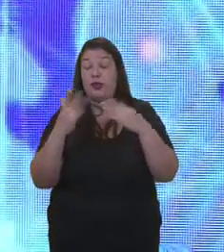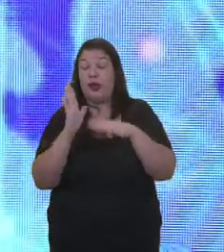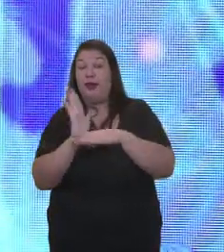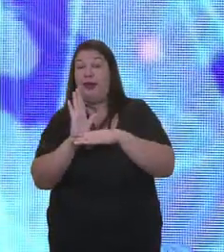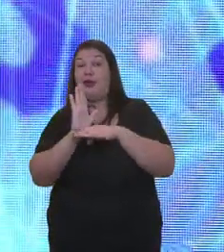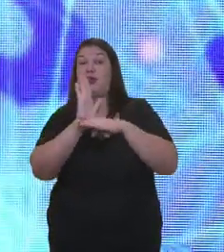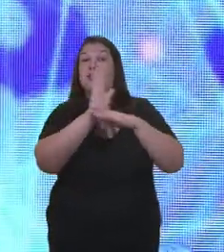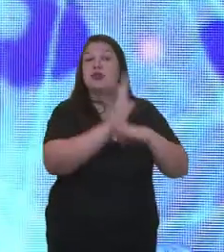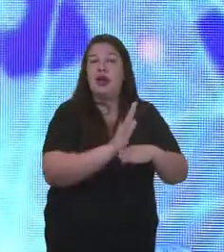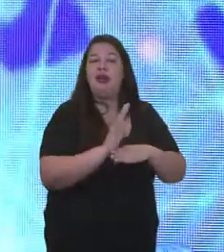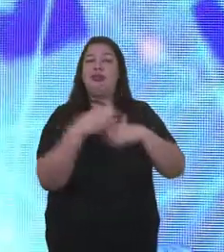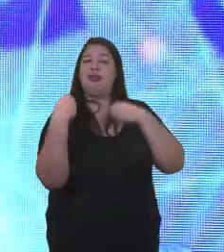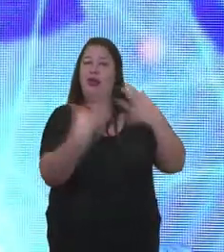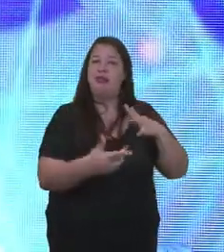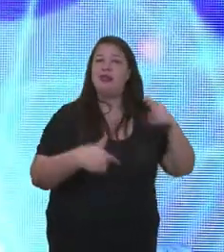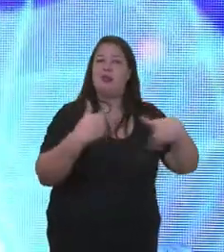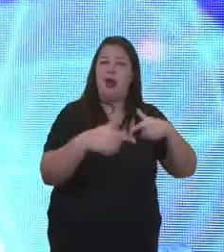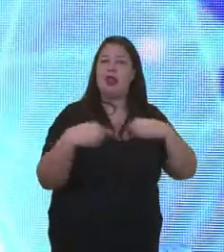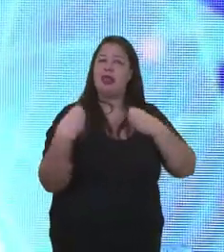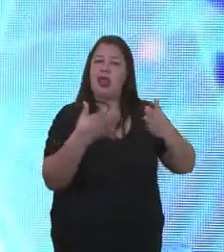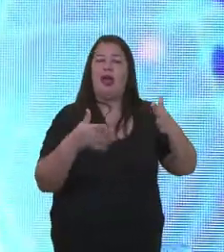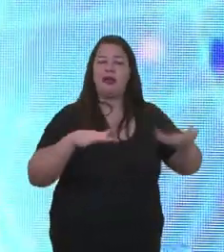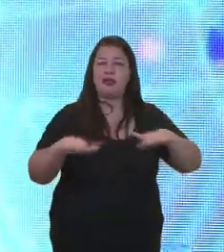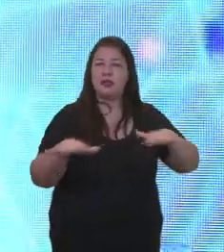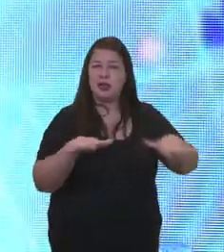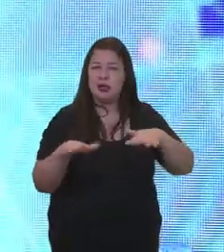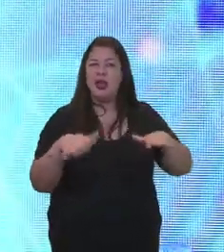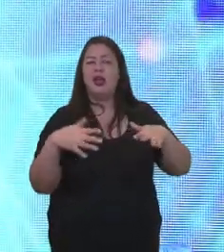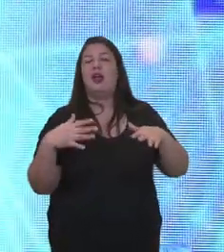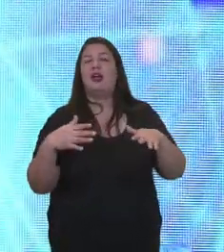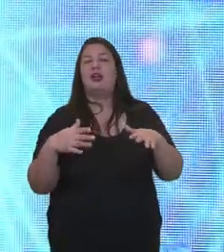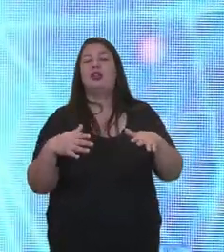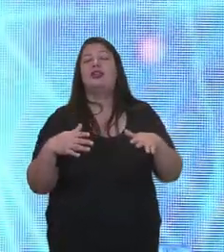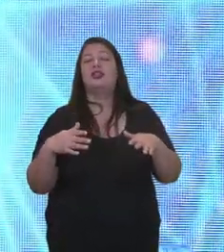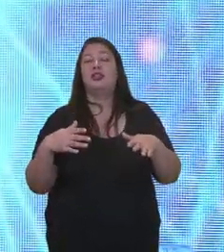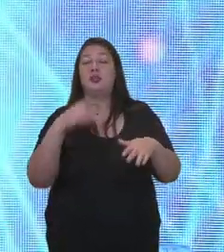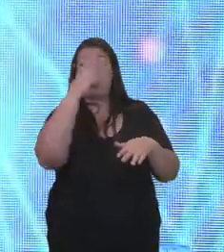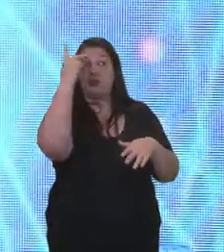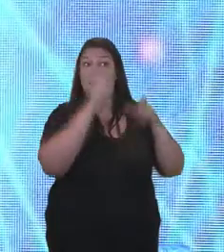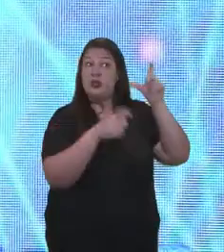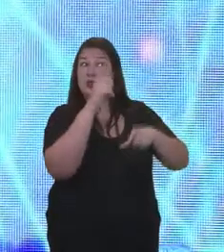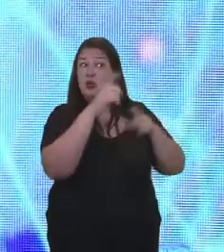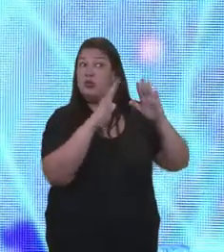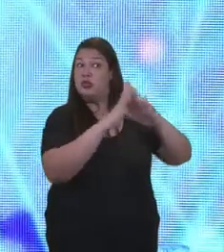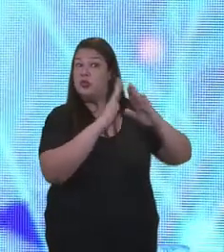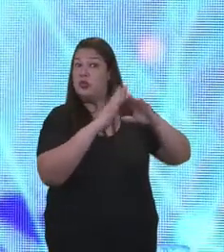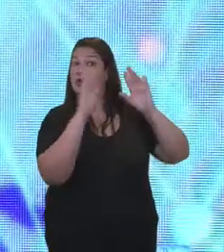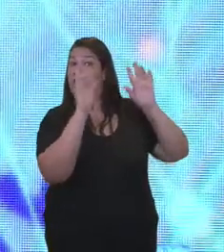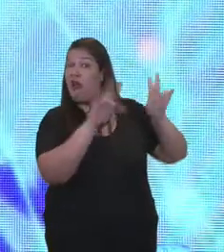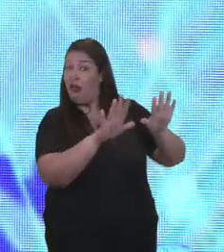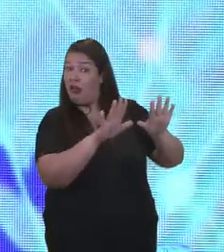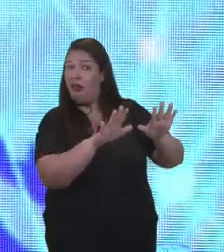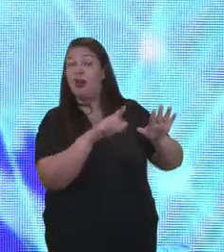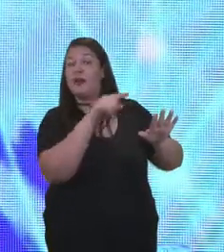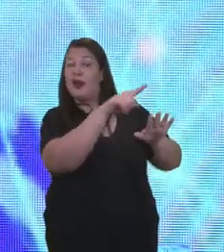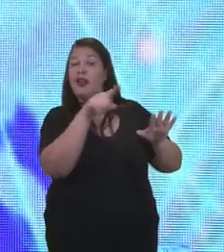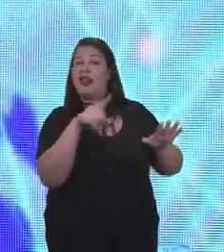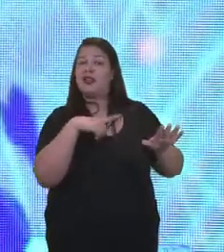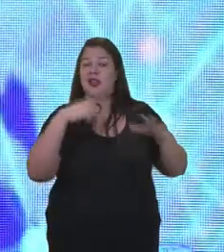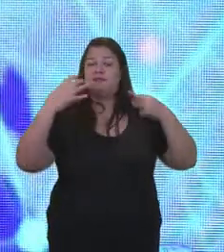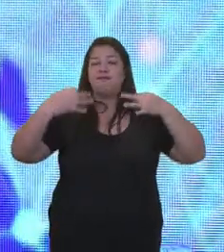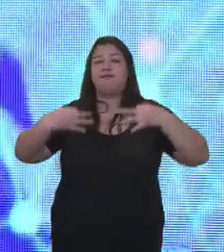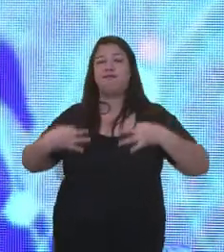dignity of jobs, dignity of access to the people who live there, for them